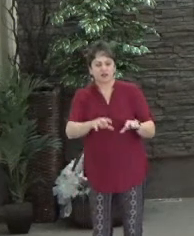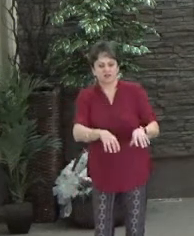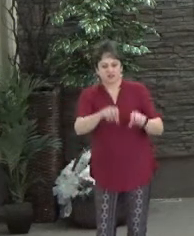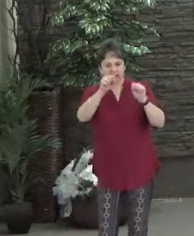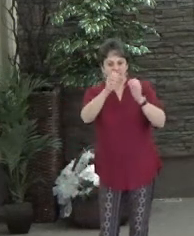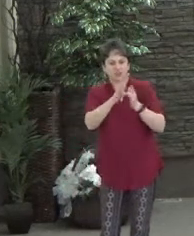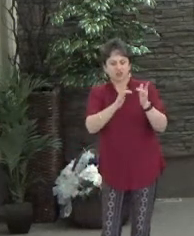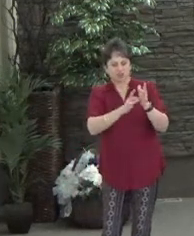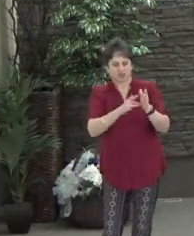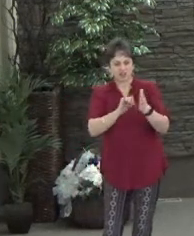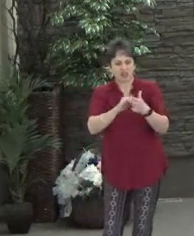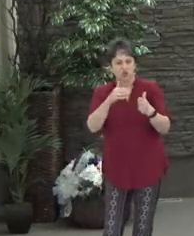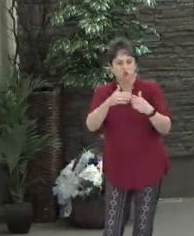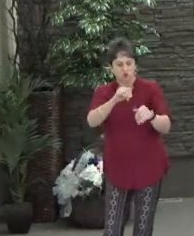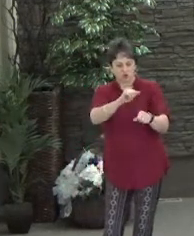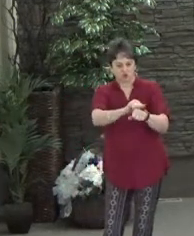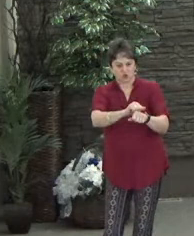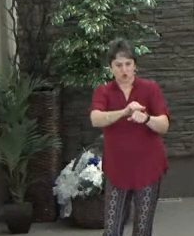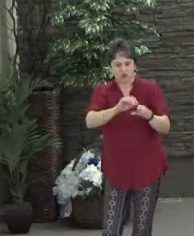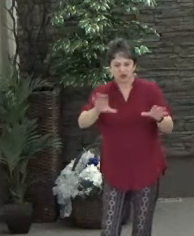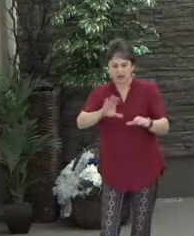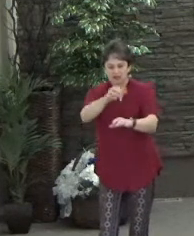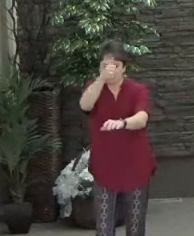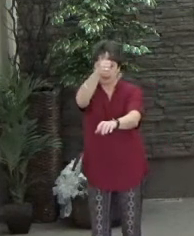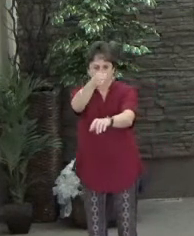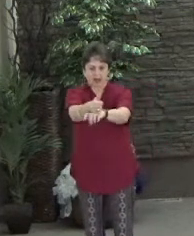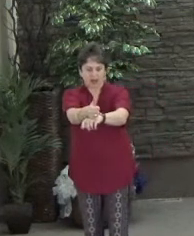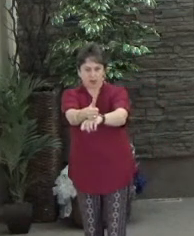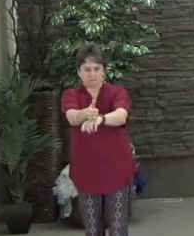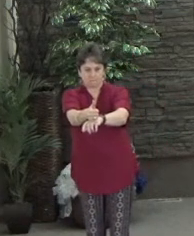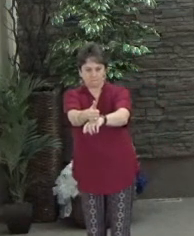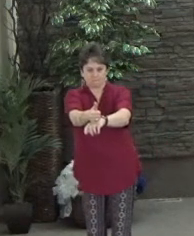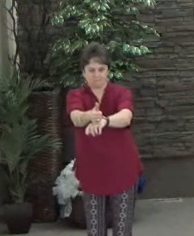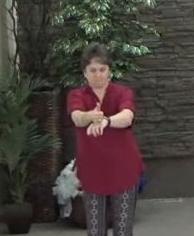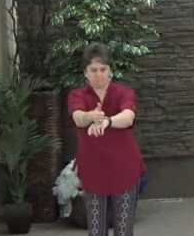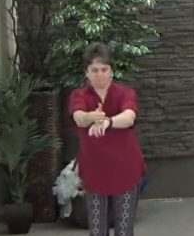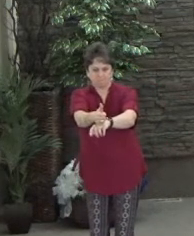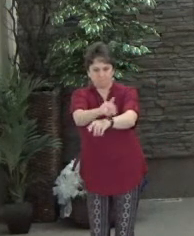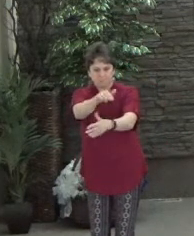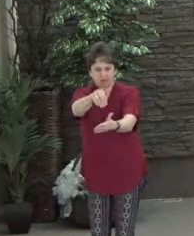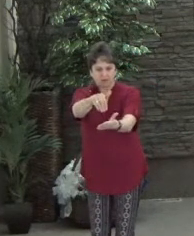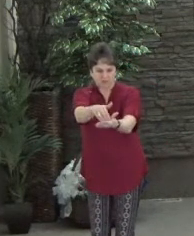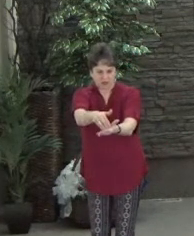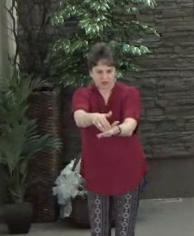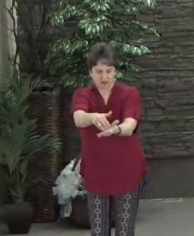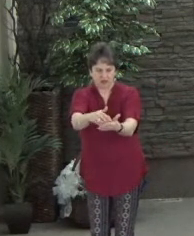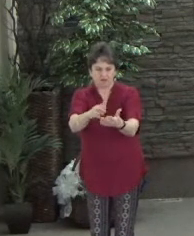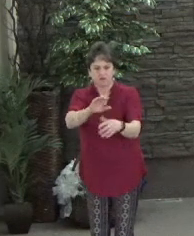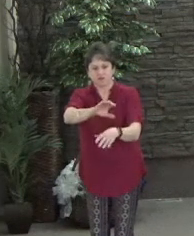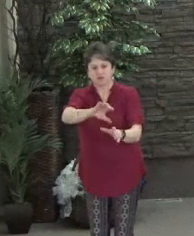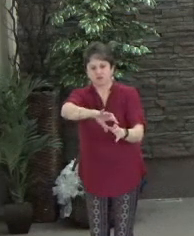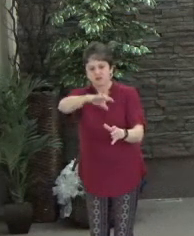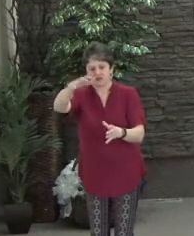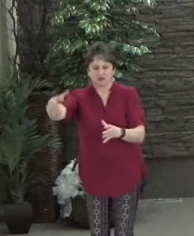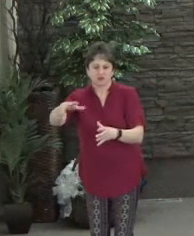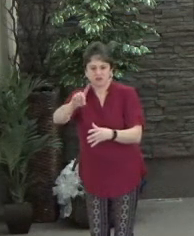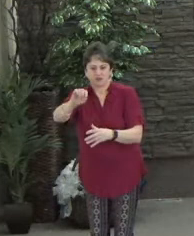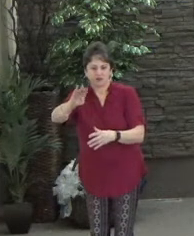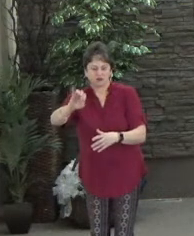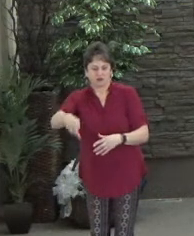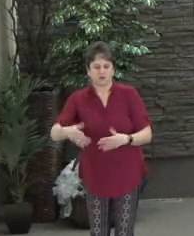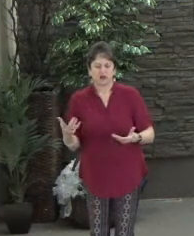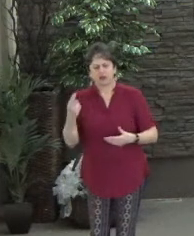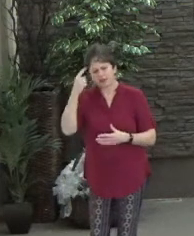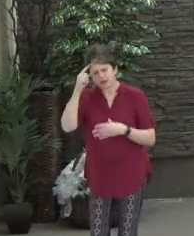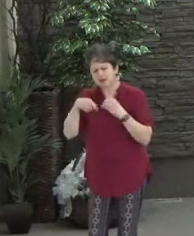Jesus, as it were, that cornerstone, and He has set that cornerstone right down in the middle of the dump. Now